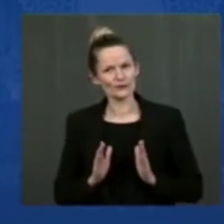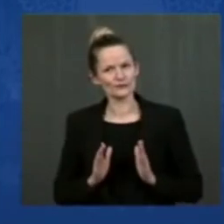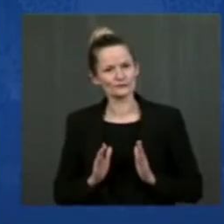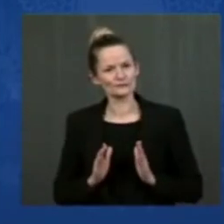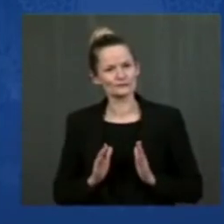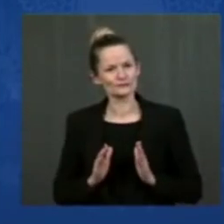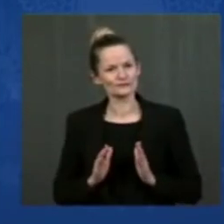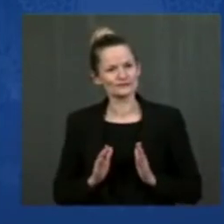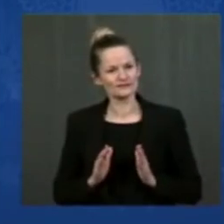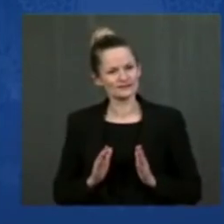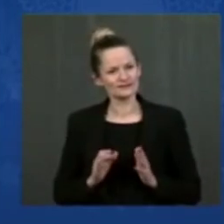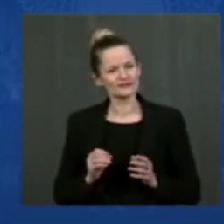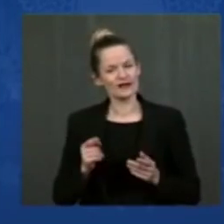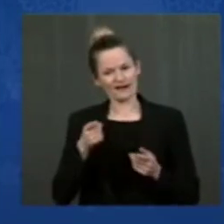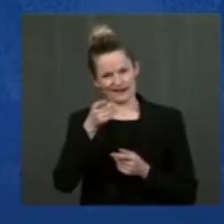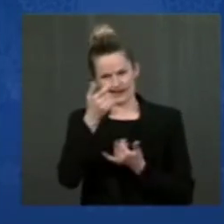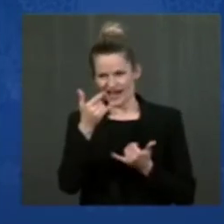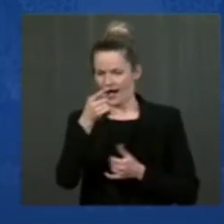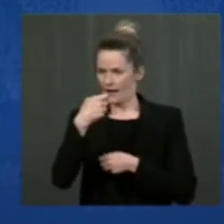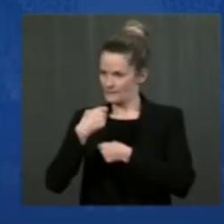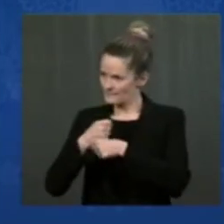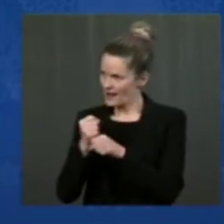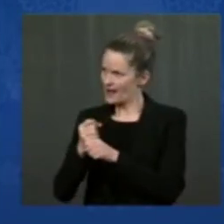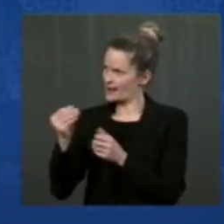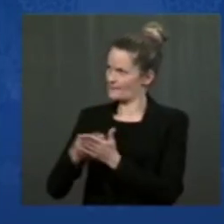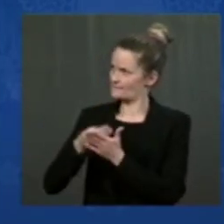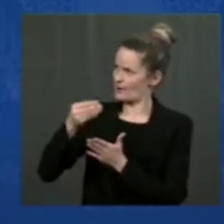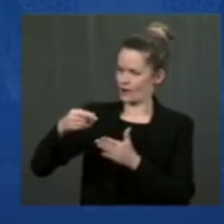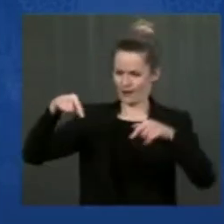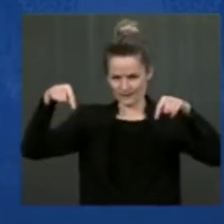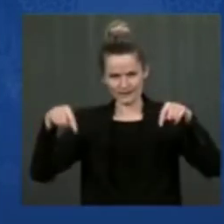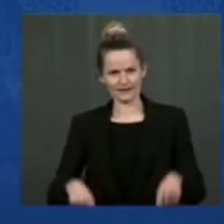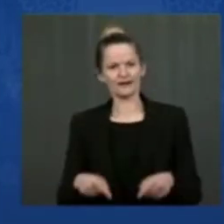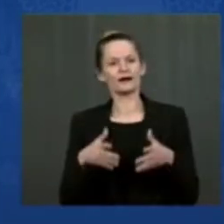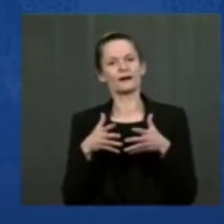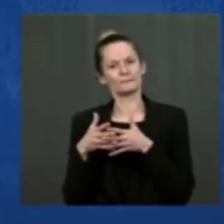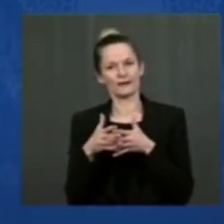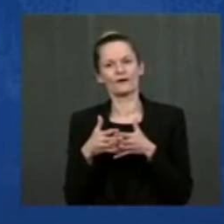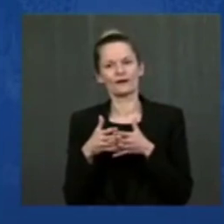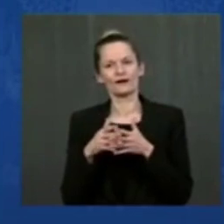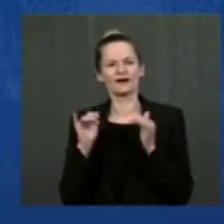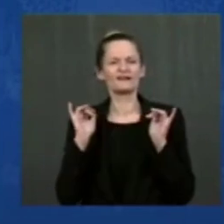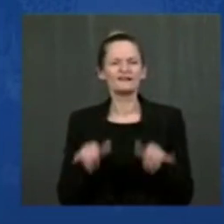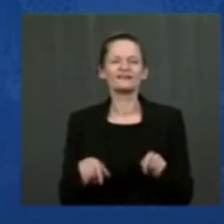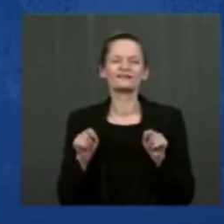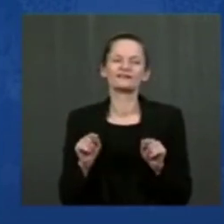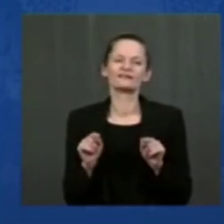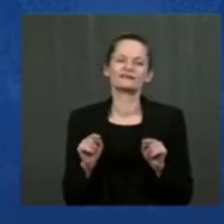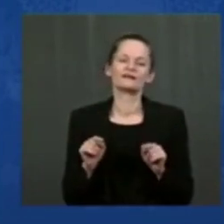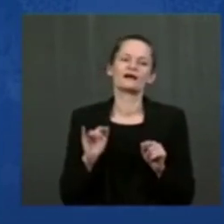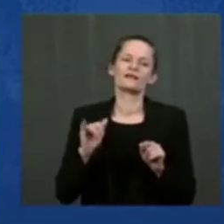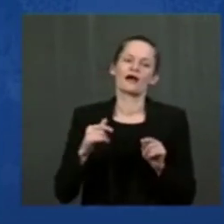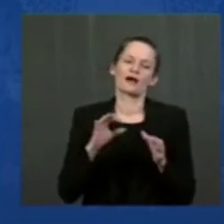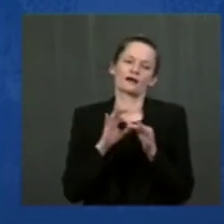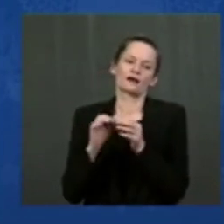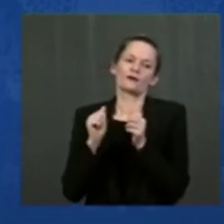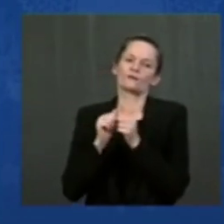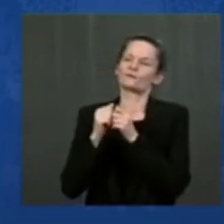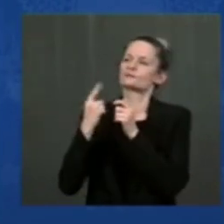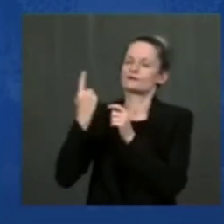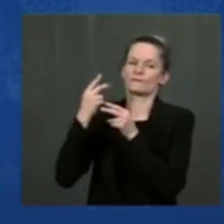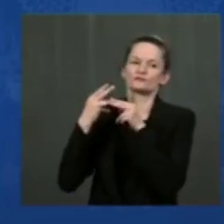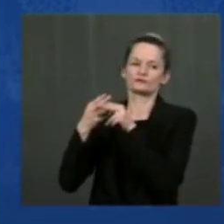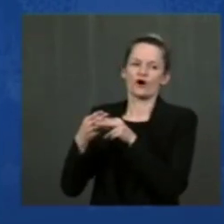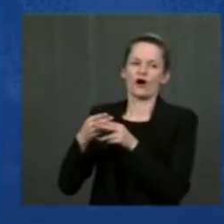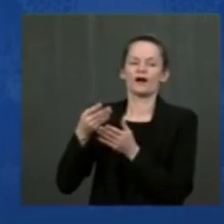Look, over the years, the Buy America Act became a hollow promise. It's been there for a long time. I'm going to make it